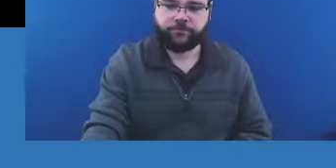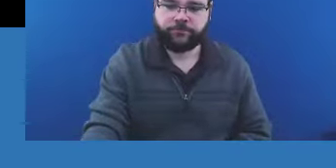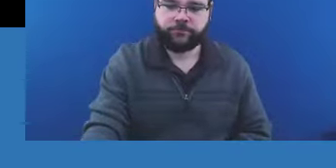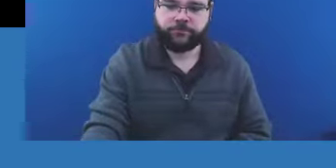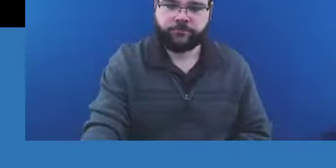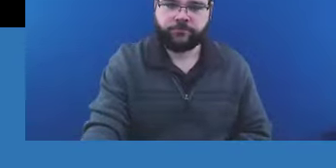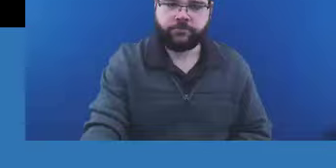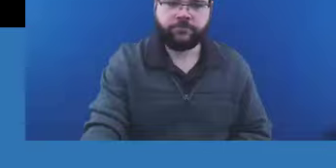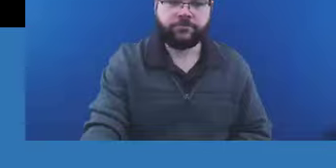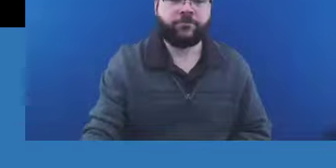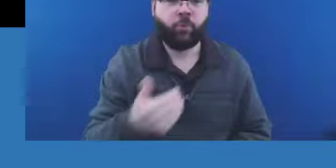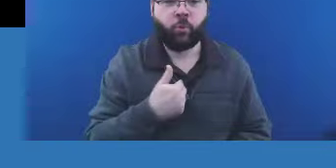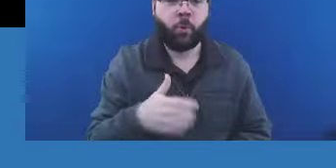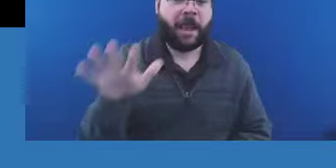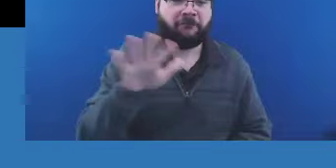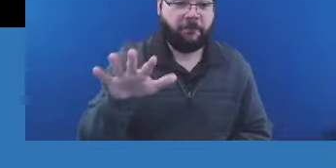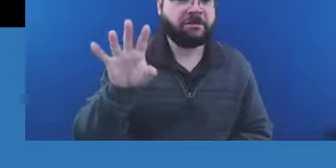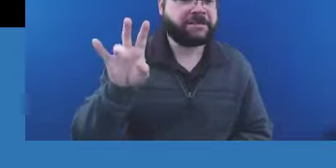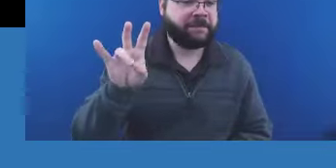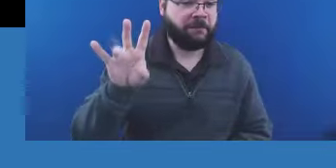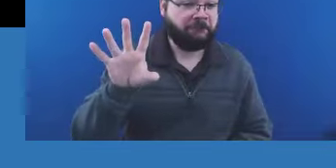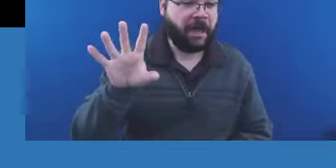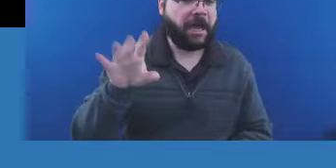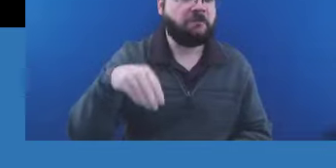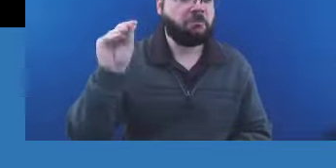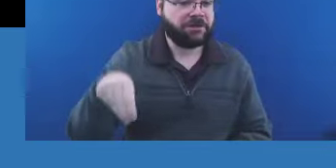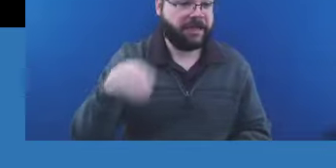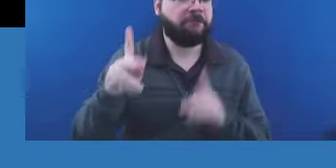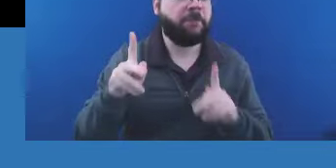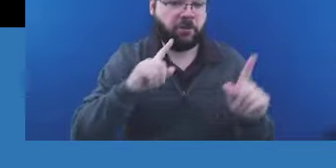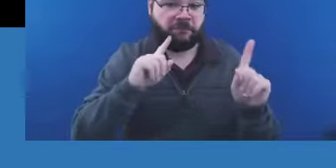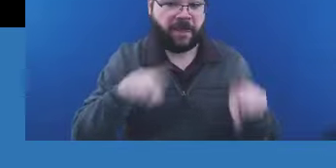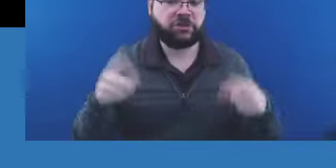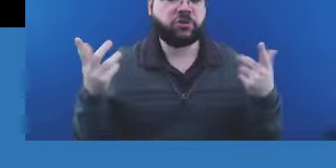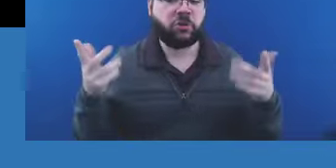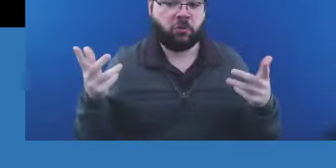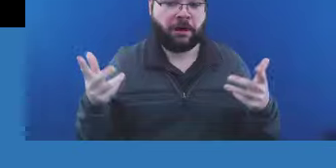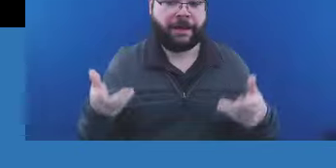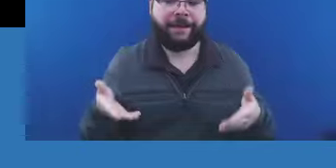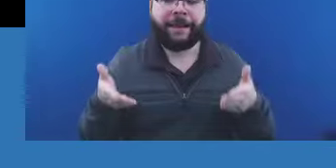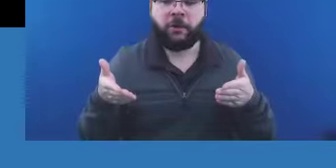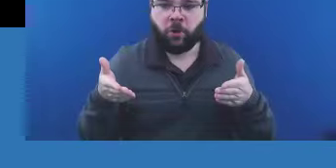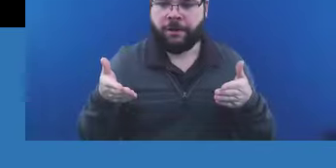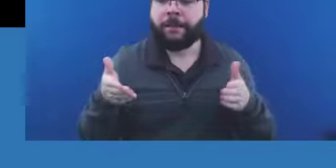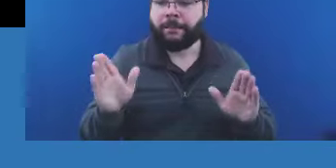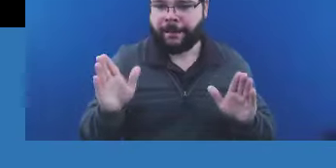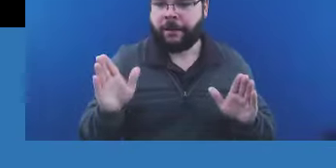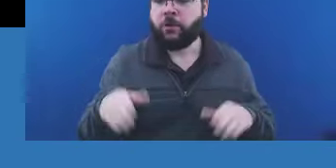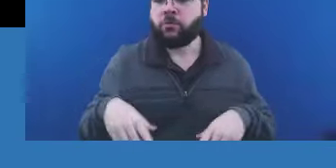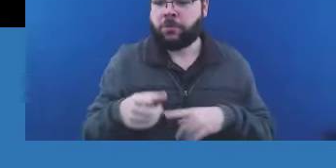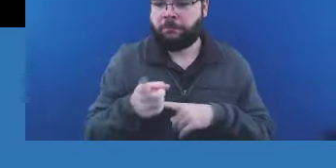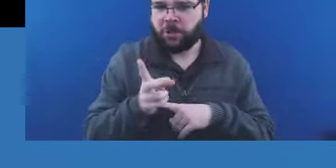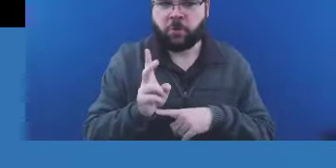We have about 75% participation at this point. I'll give it a couple more seconds. Thanks,